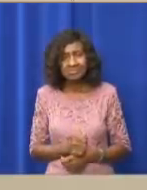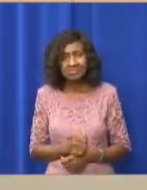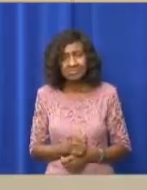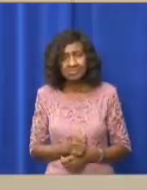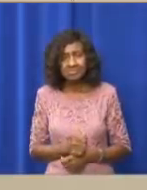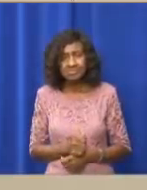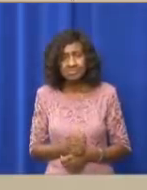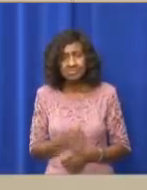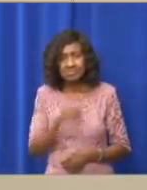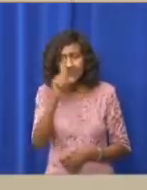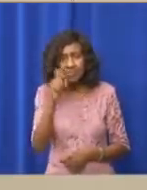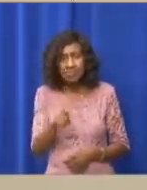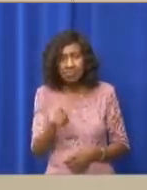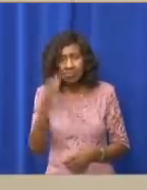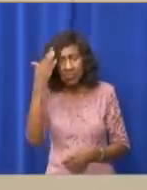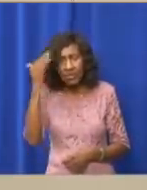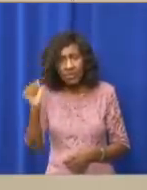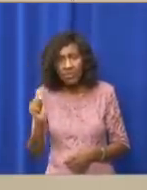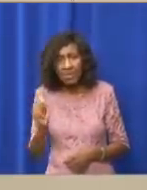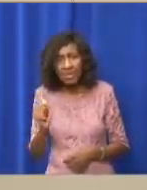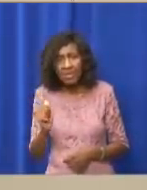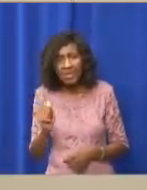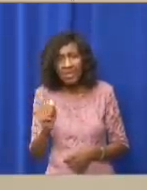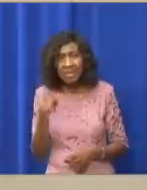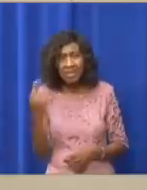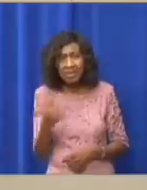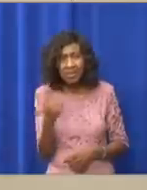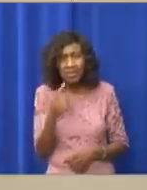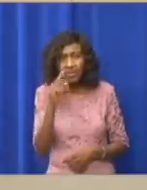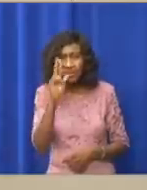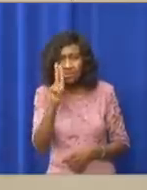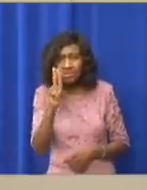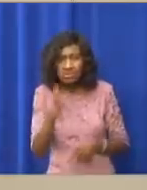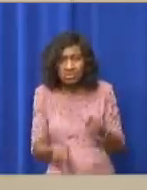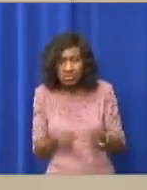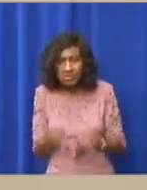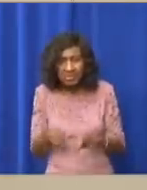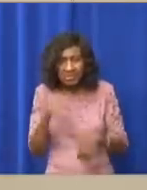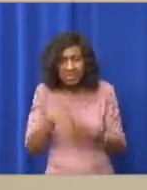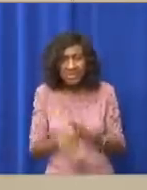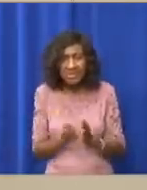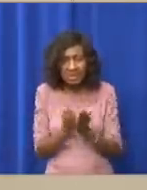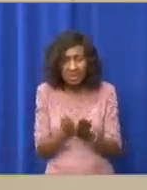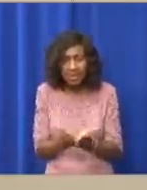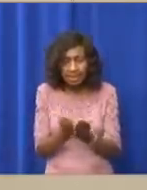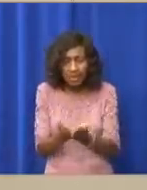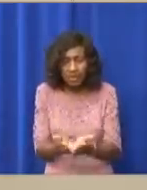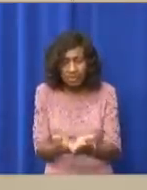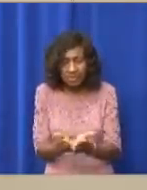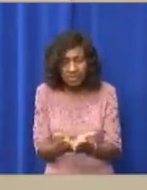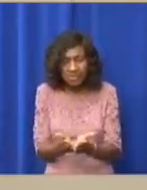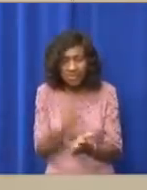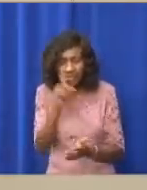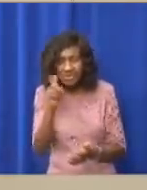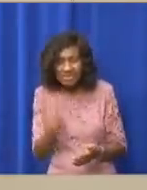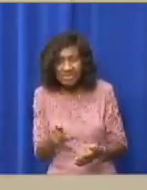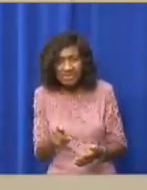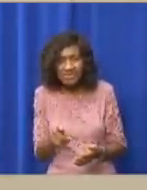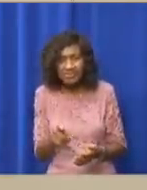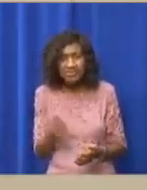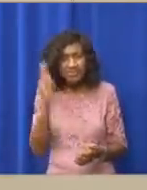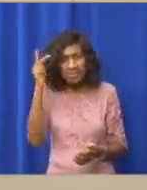Why does it have to be limited to 2 persons per boat? We've done the same thing in Cayman Brac.